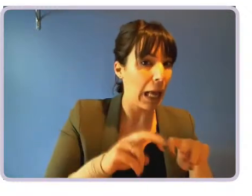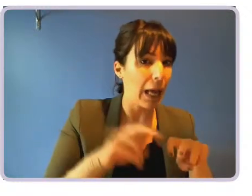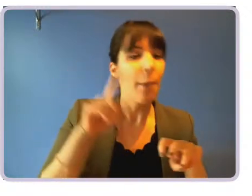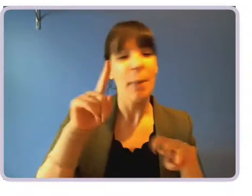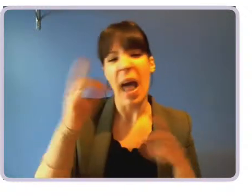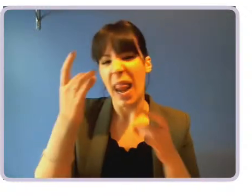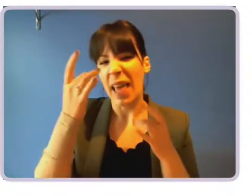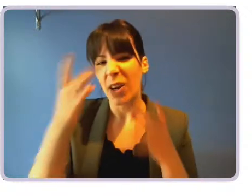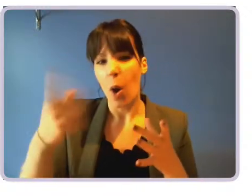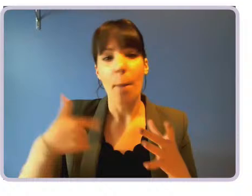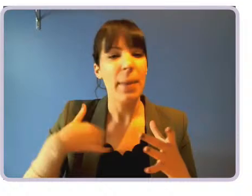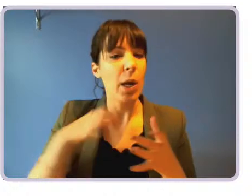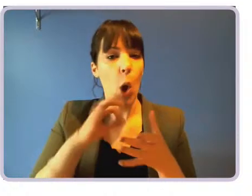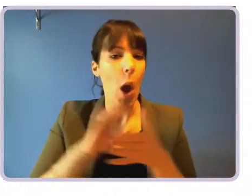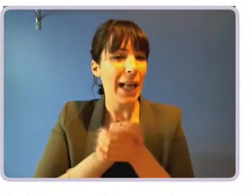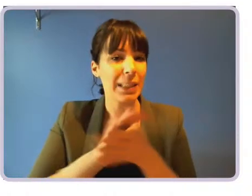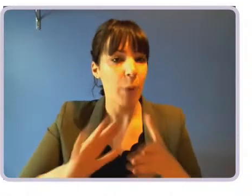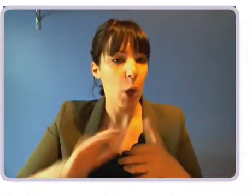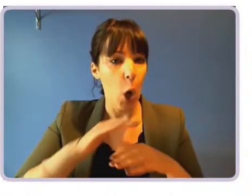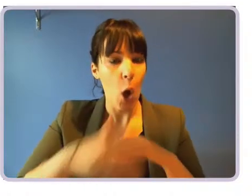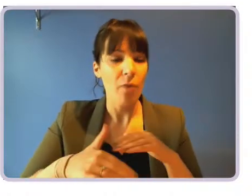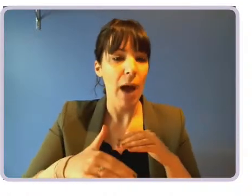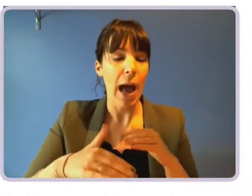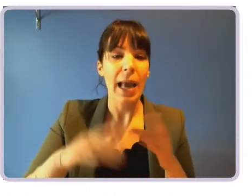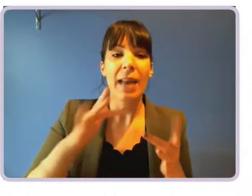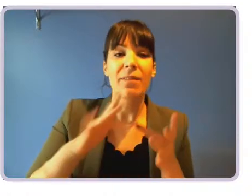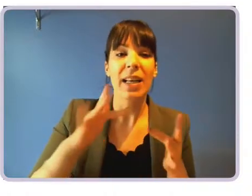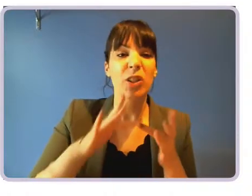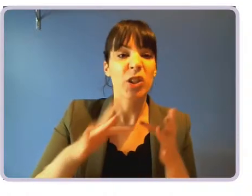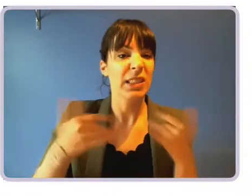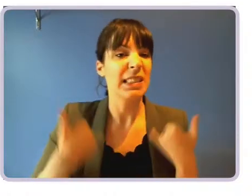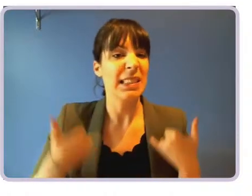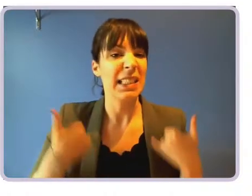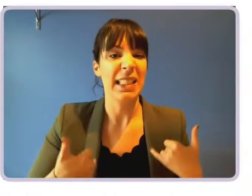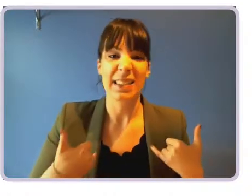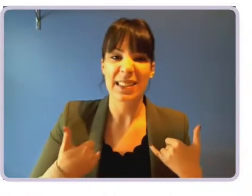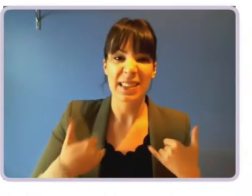epidemiologist, which is those that you've been hearing from a lot in the media.